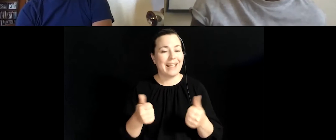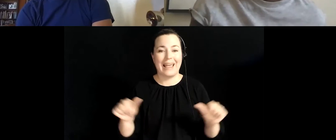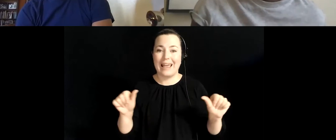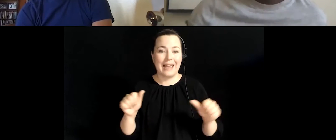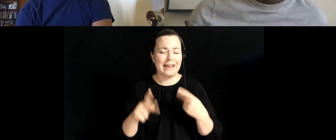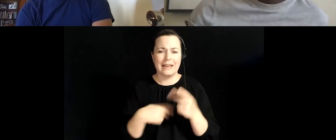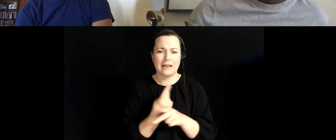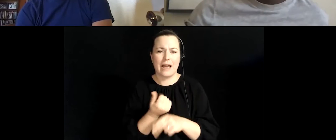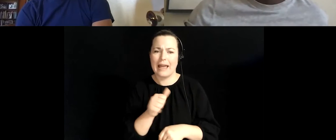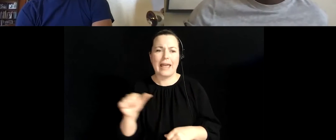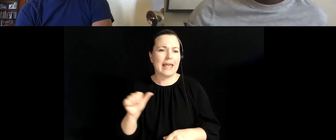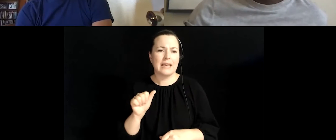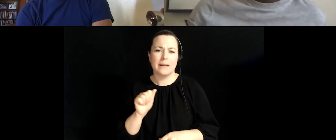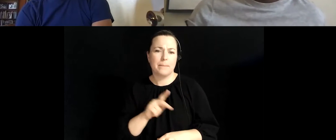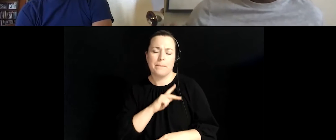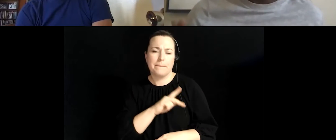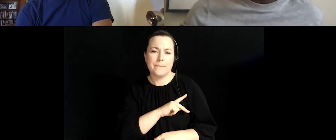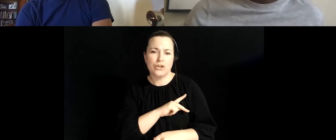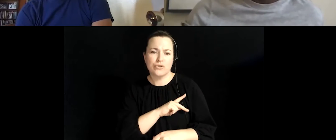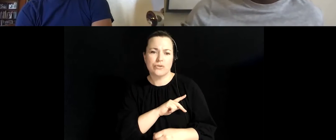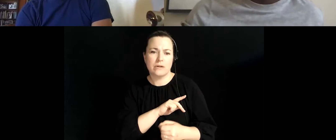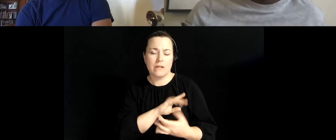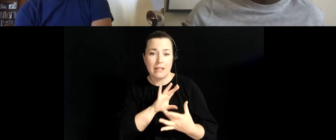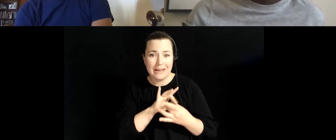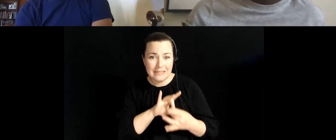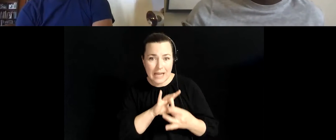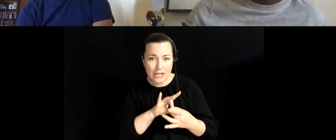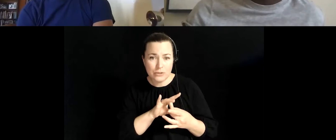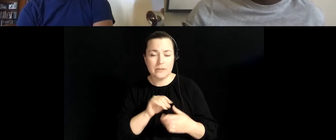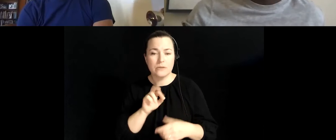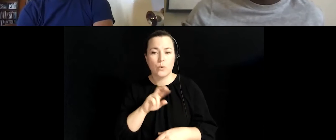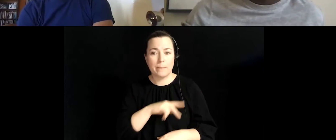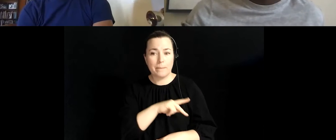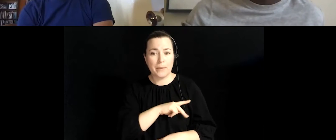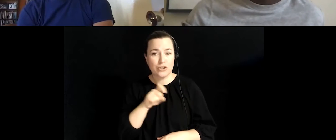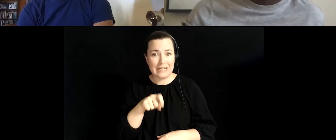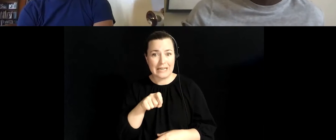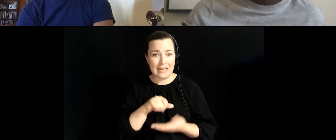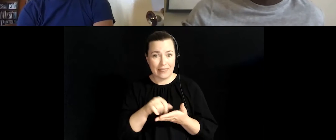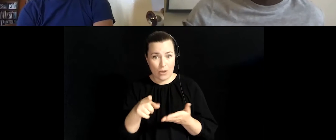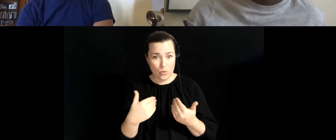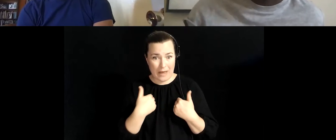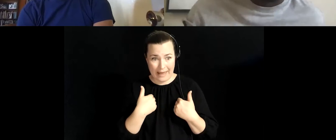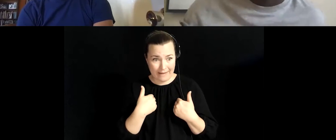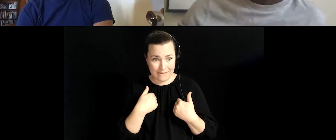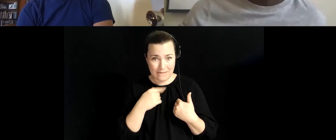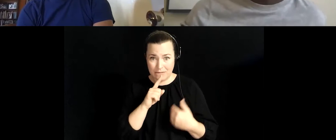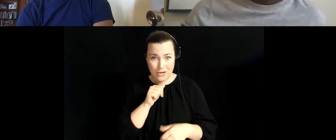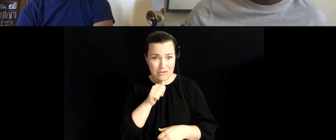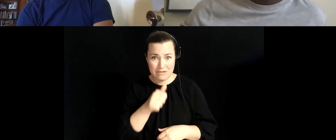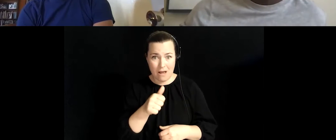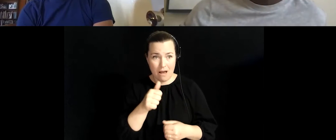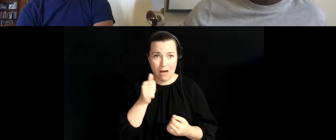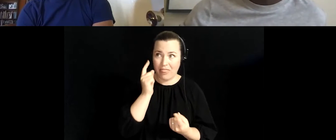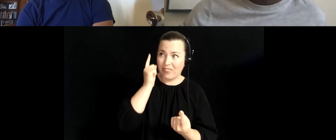any personal attachments or personal needs you have are not, you know, thought